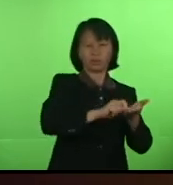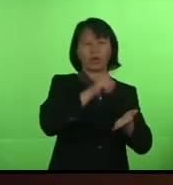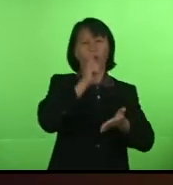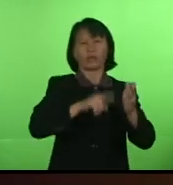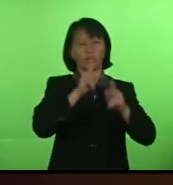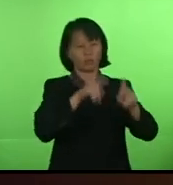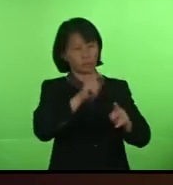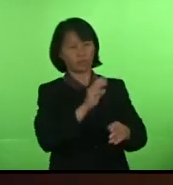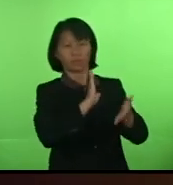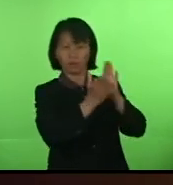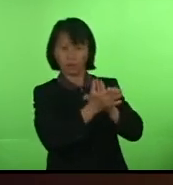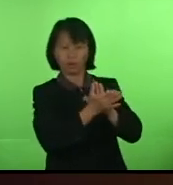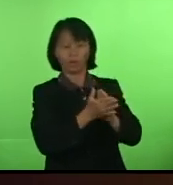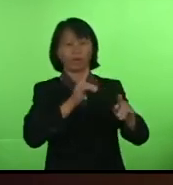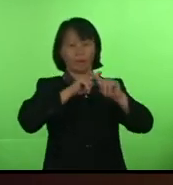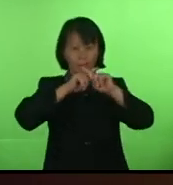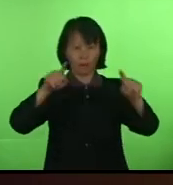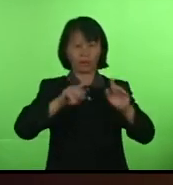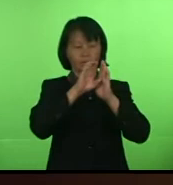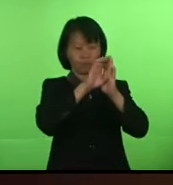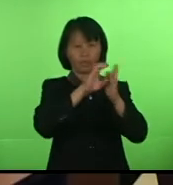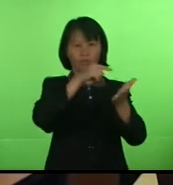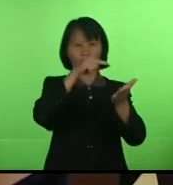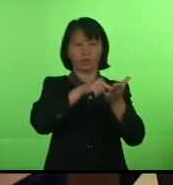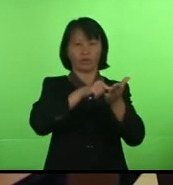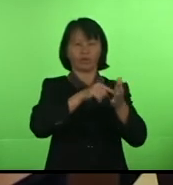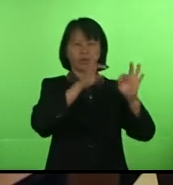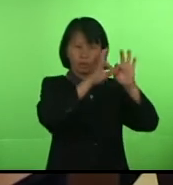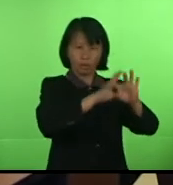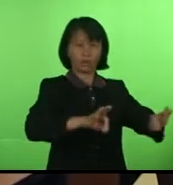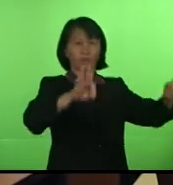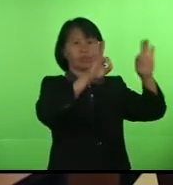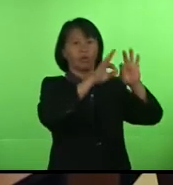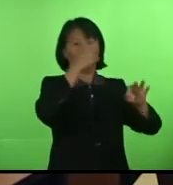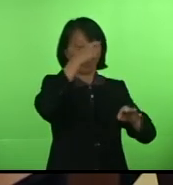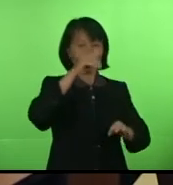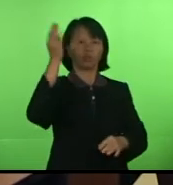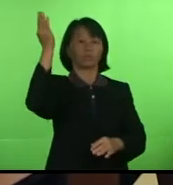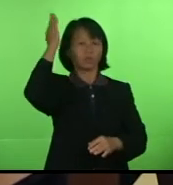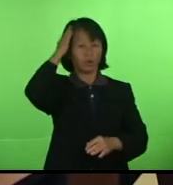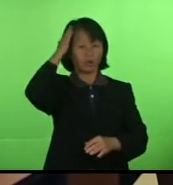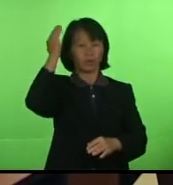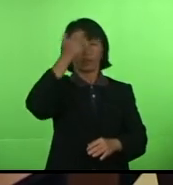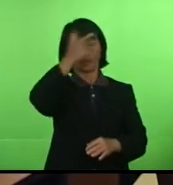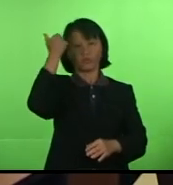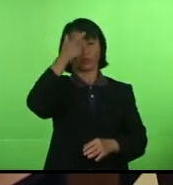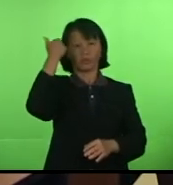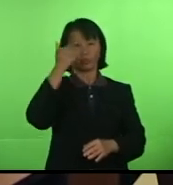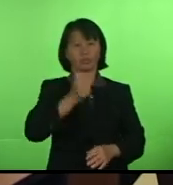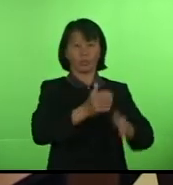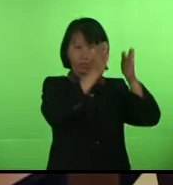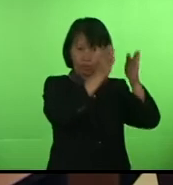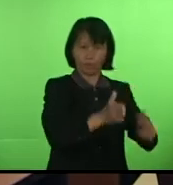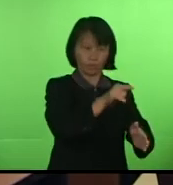to read. But this model is important to know, okay, because this person